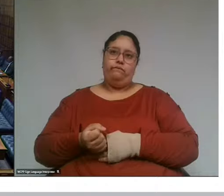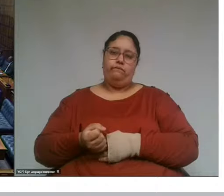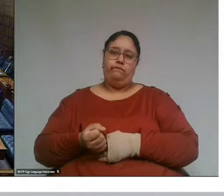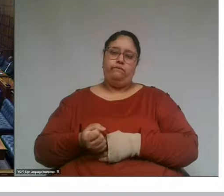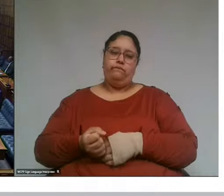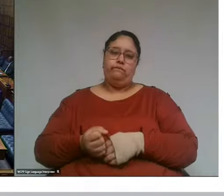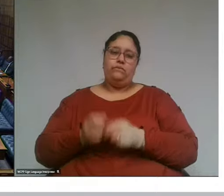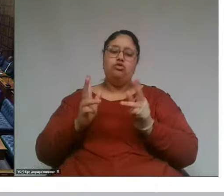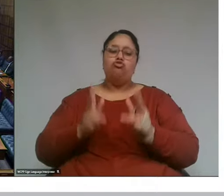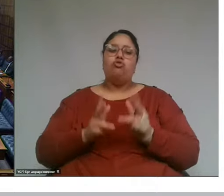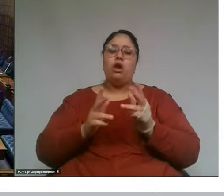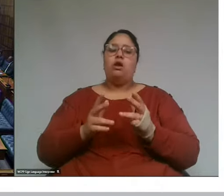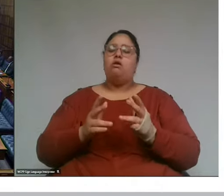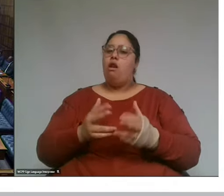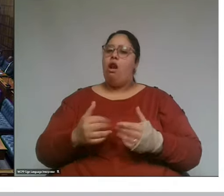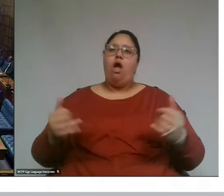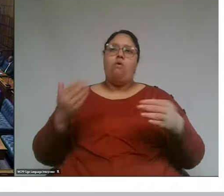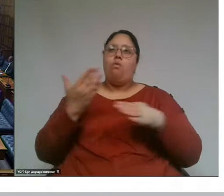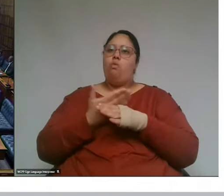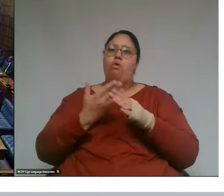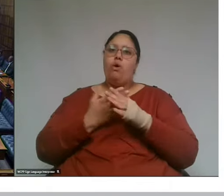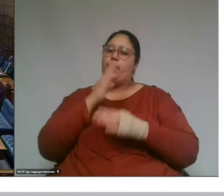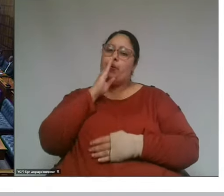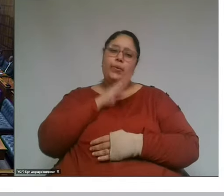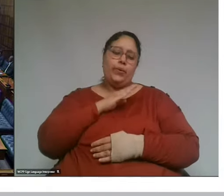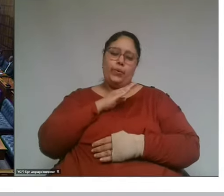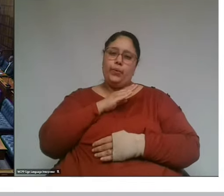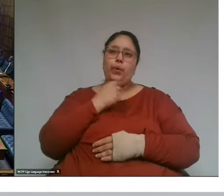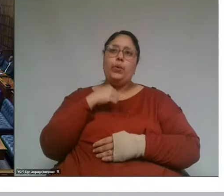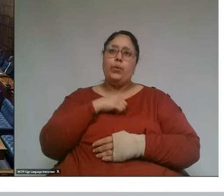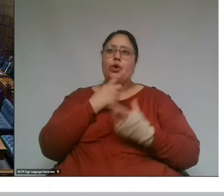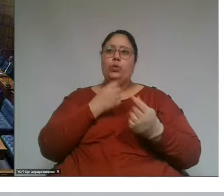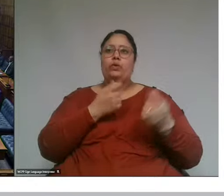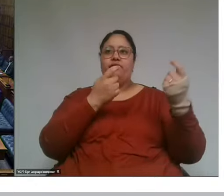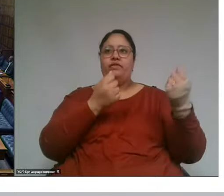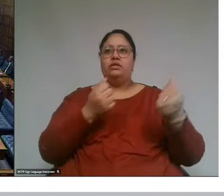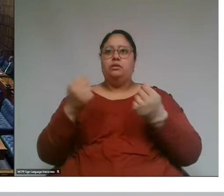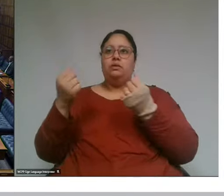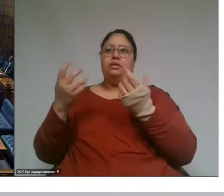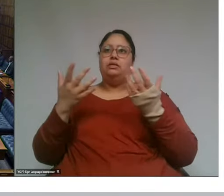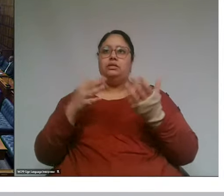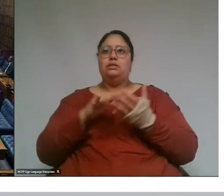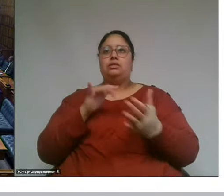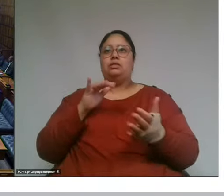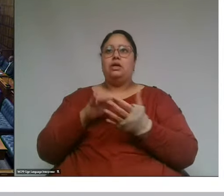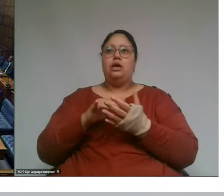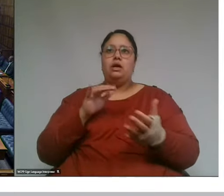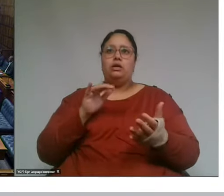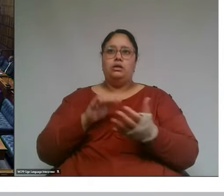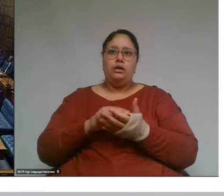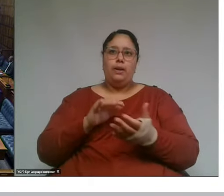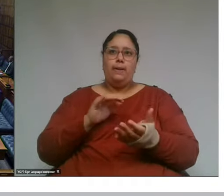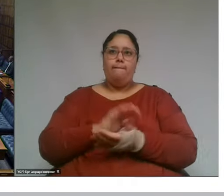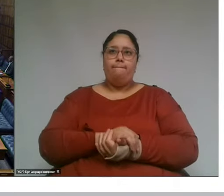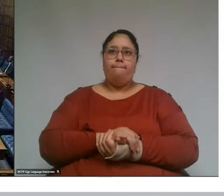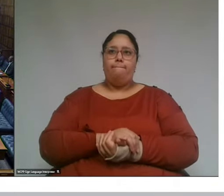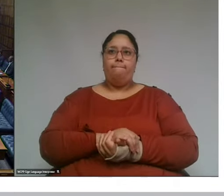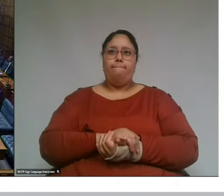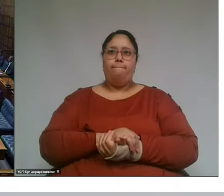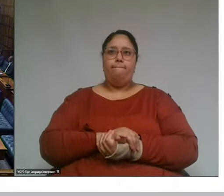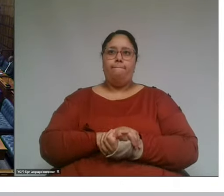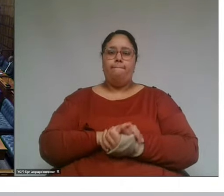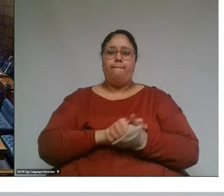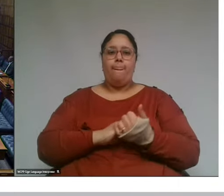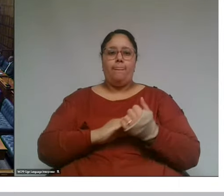not not operational we did a a feasibility study to understand if the current tenants and investors in Atlantis